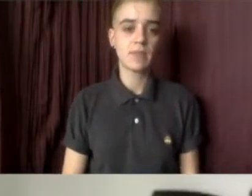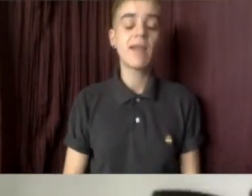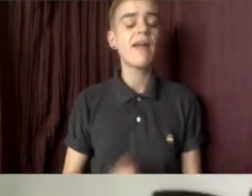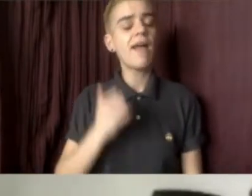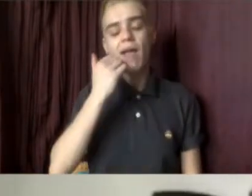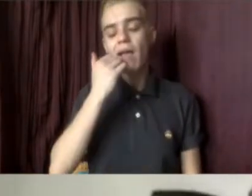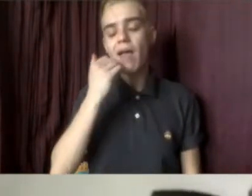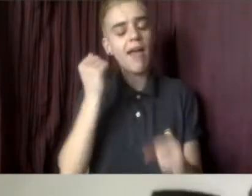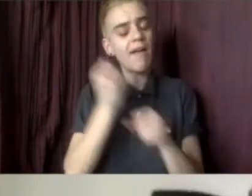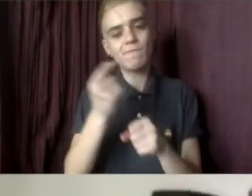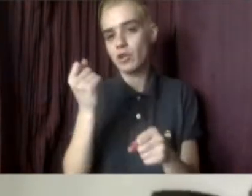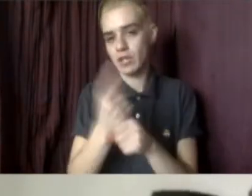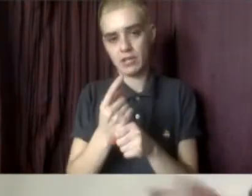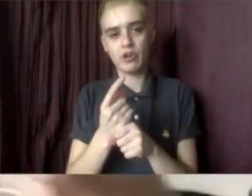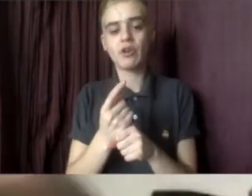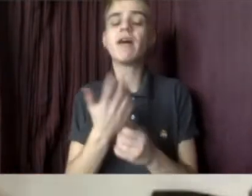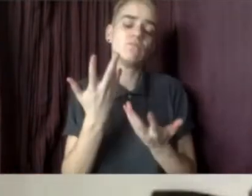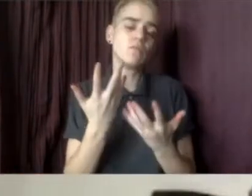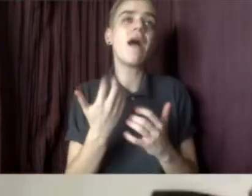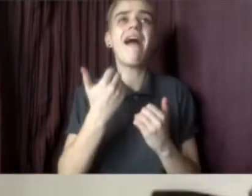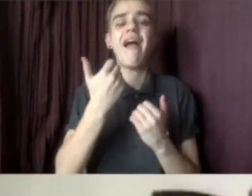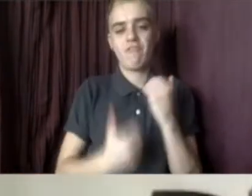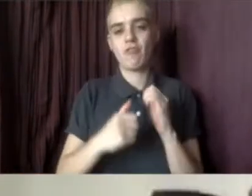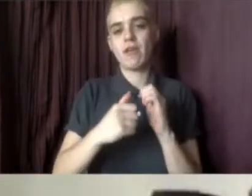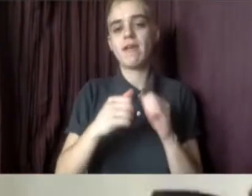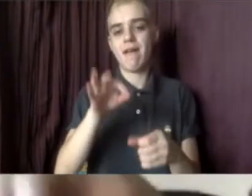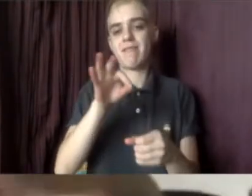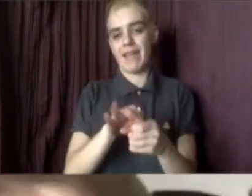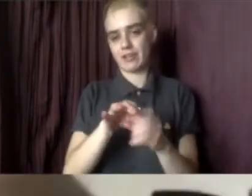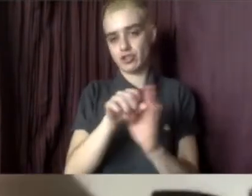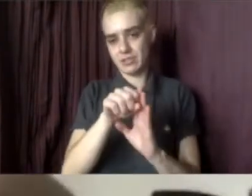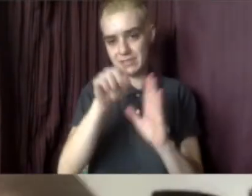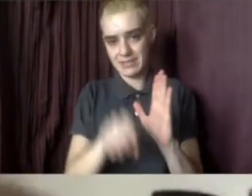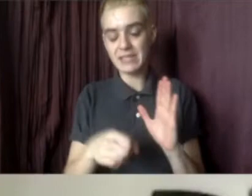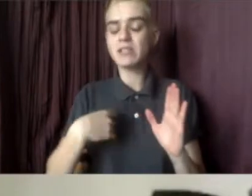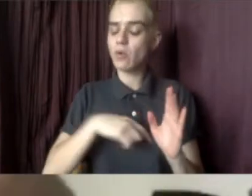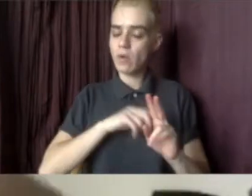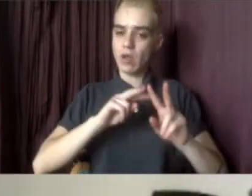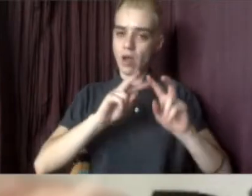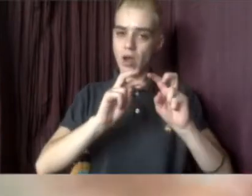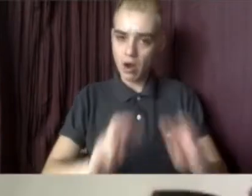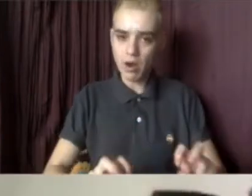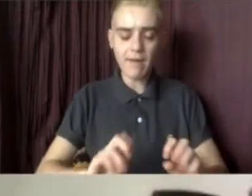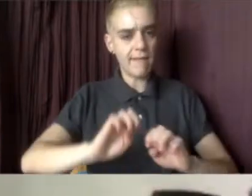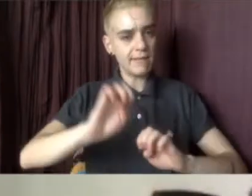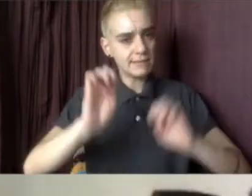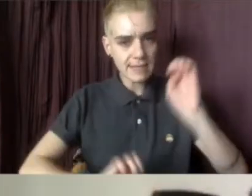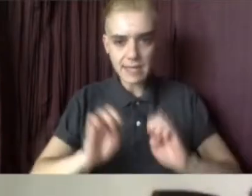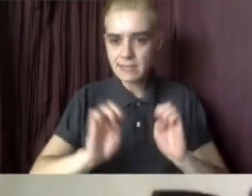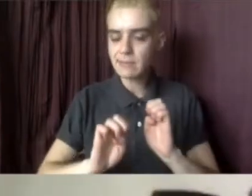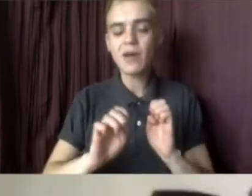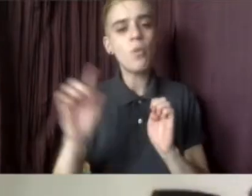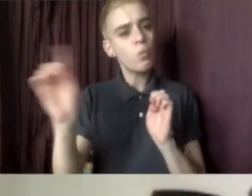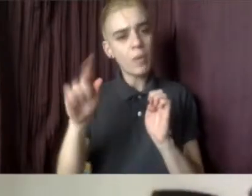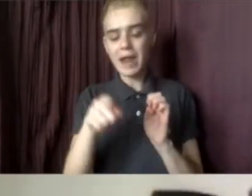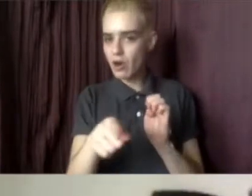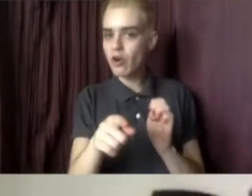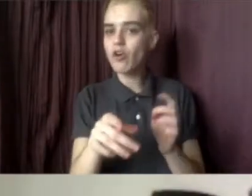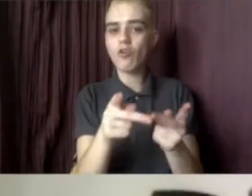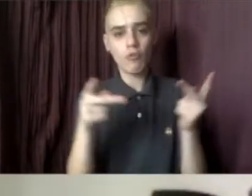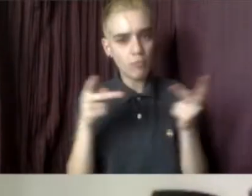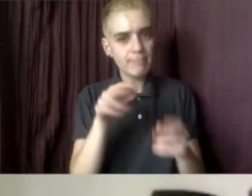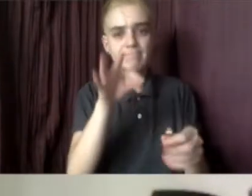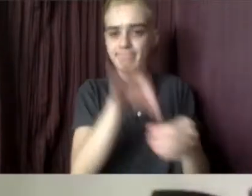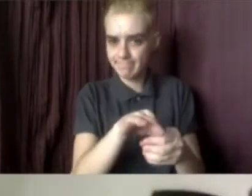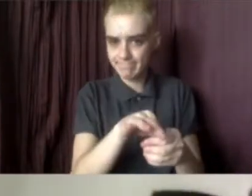Georgia law, right, they said the ballot is going to be on the inside. You have to go inside the building now to drop. Are those buildings accessible for our